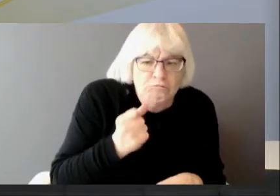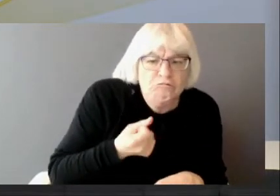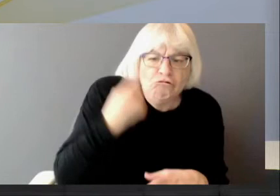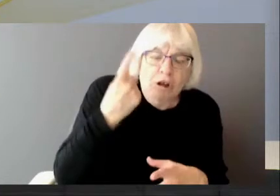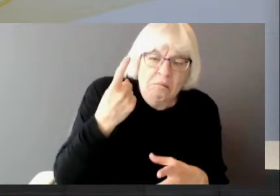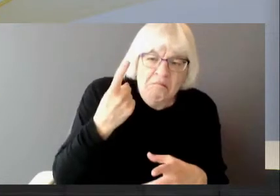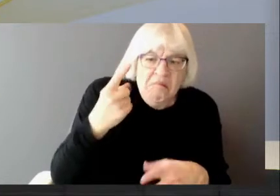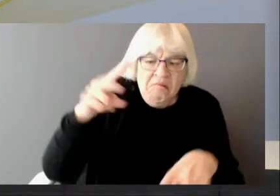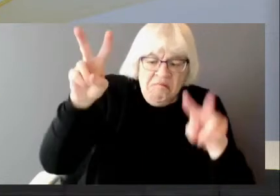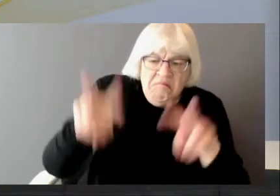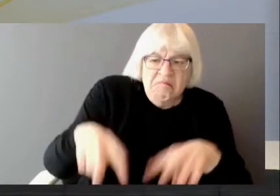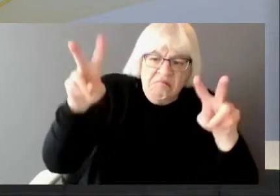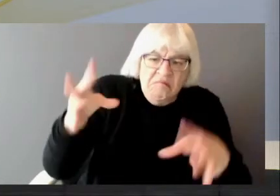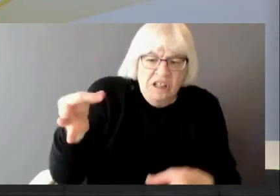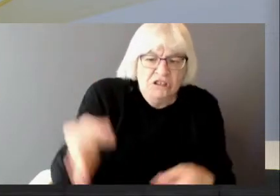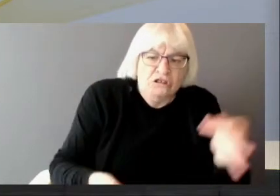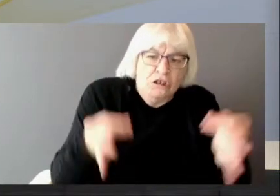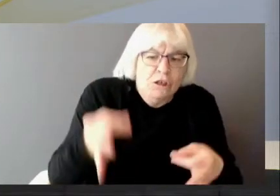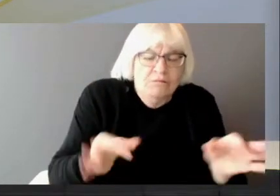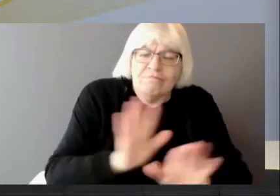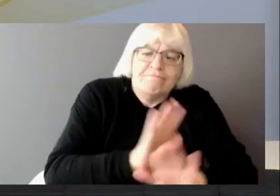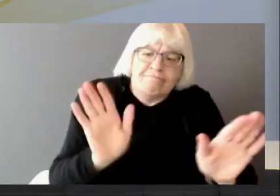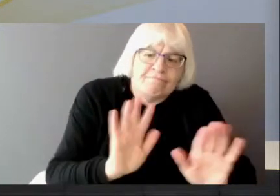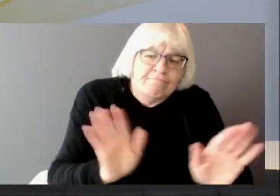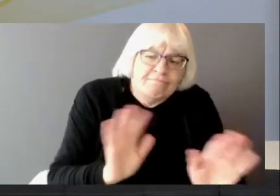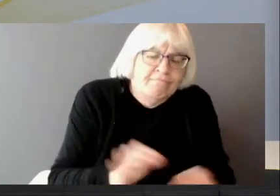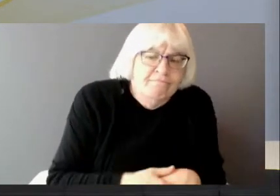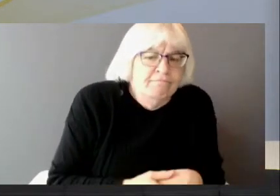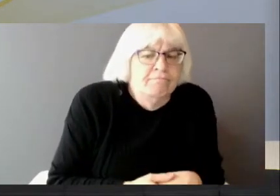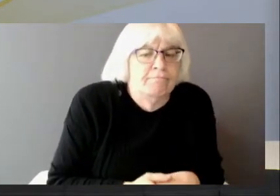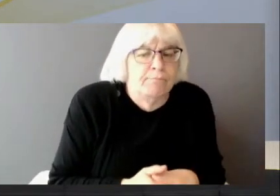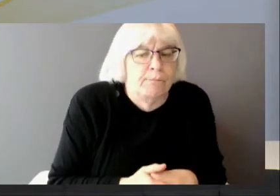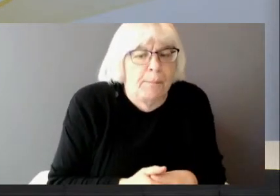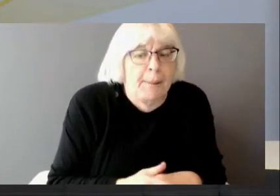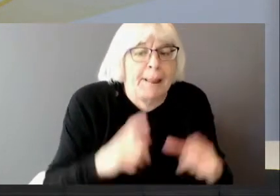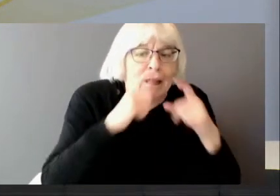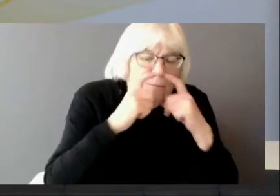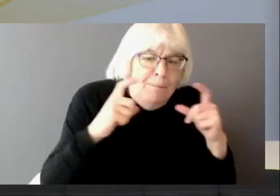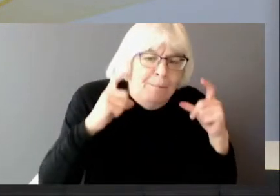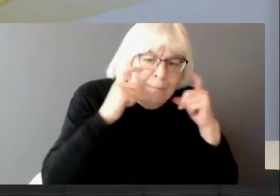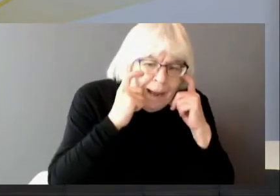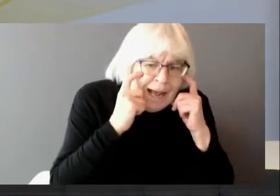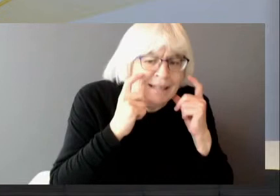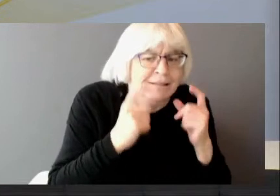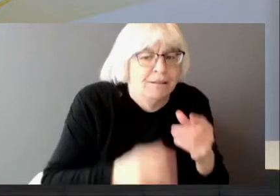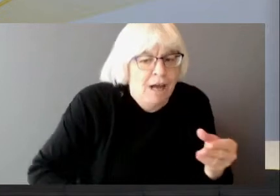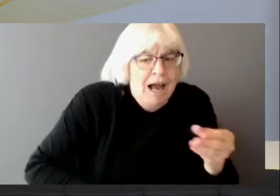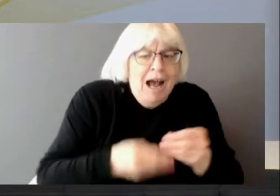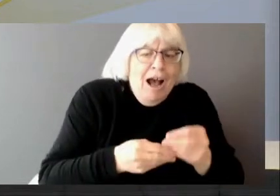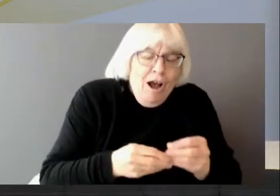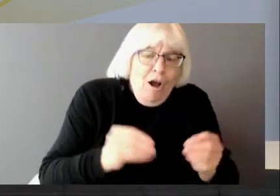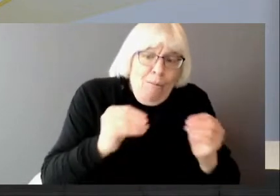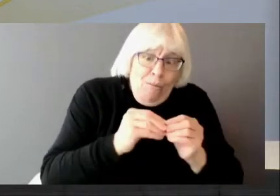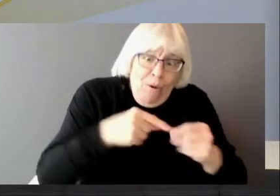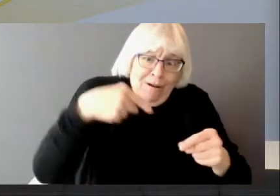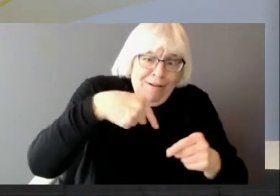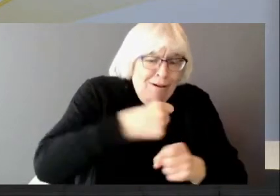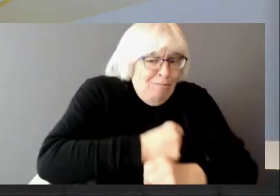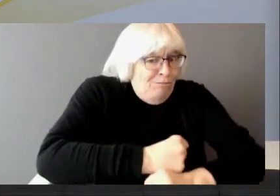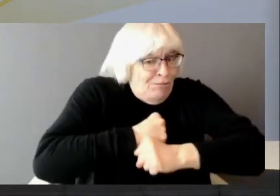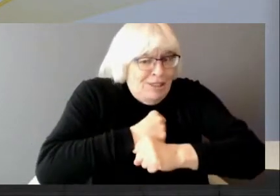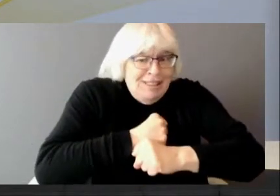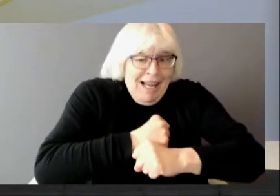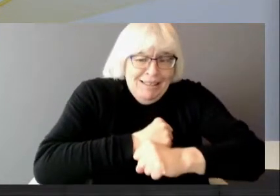mask. Masks offer an important and additional layer of protection and do not replace other measures, including physical